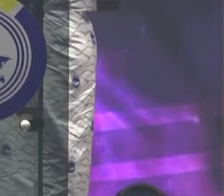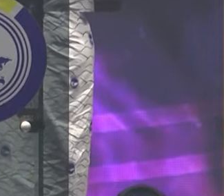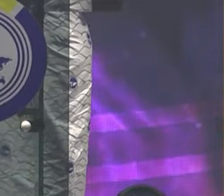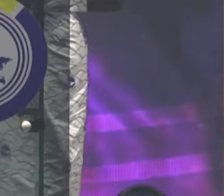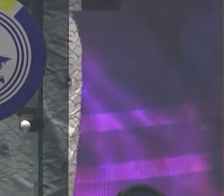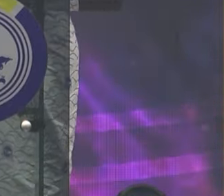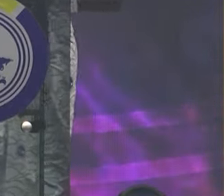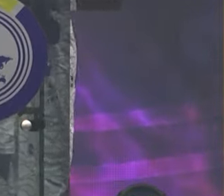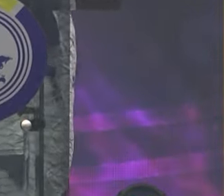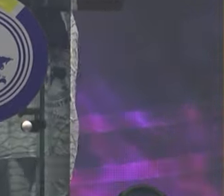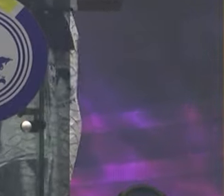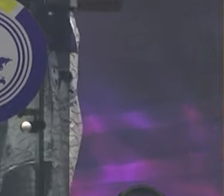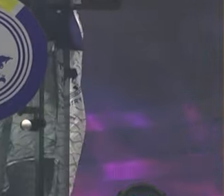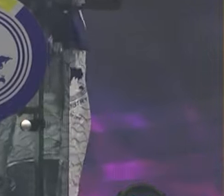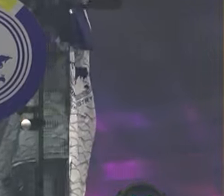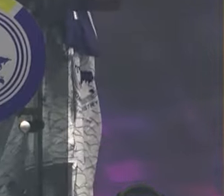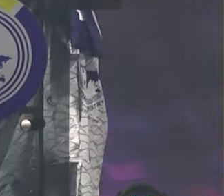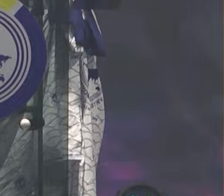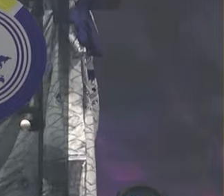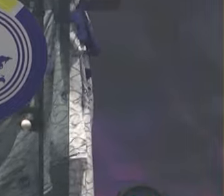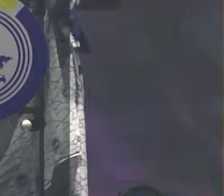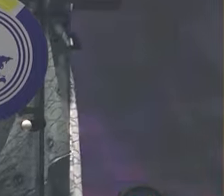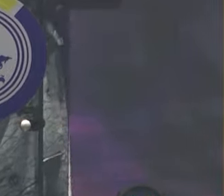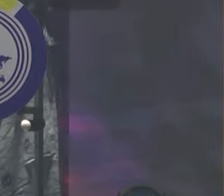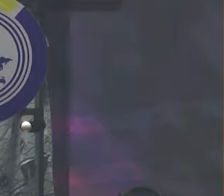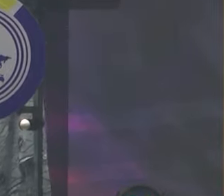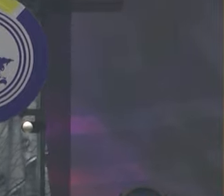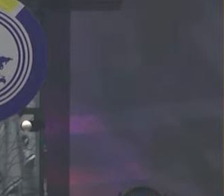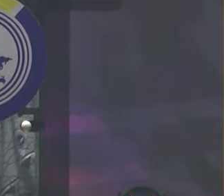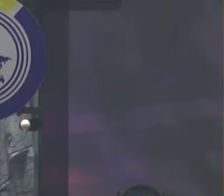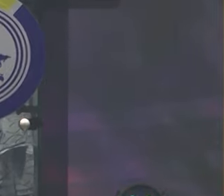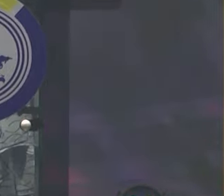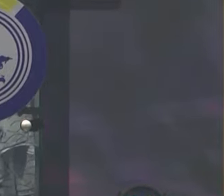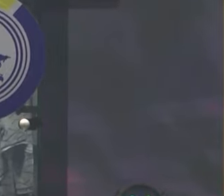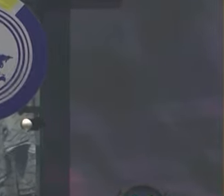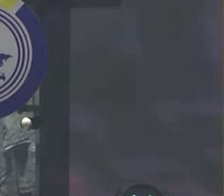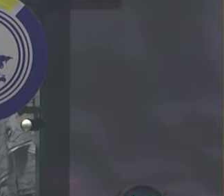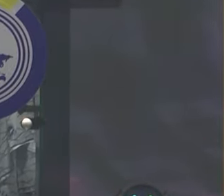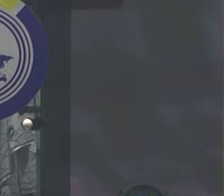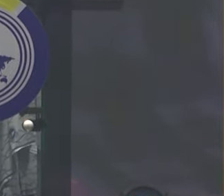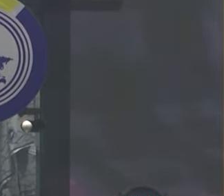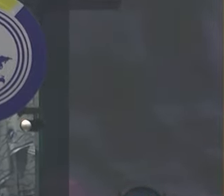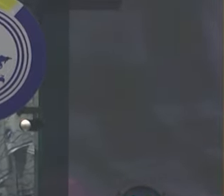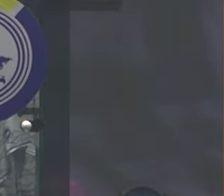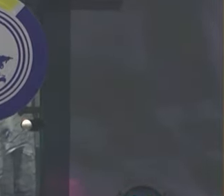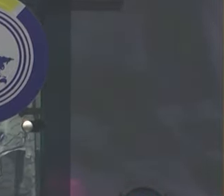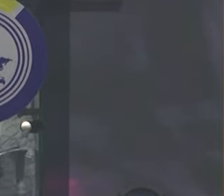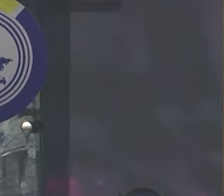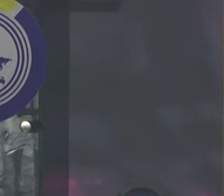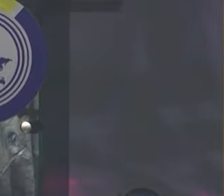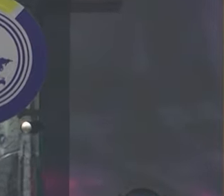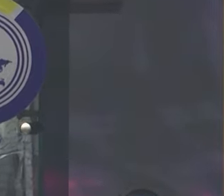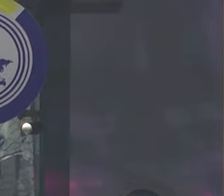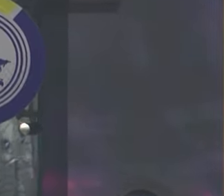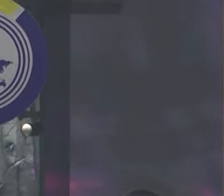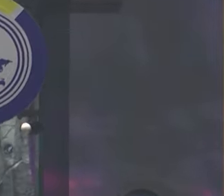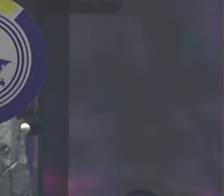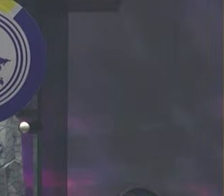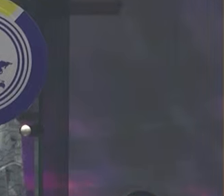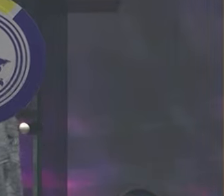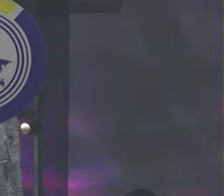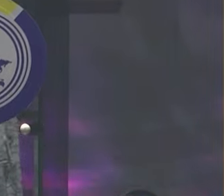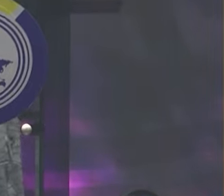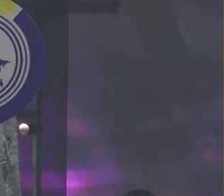relationship. Sa ayonkofa emu atete no yes sign akambom bio. Ayonkofa emu atete no ye kambom. That